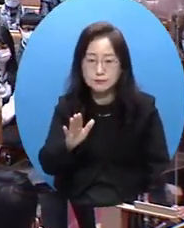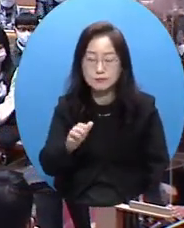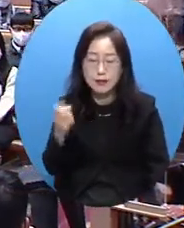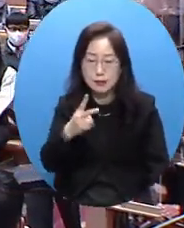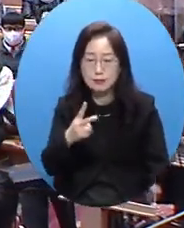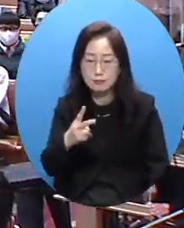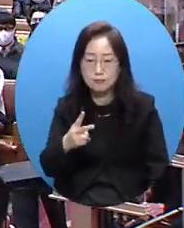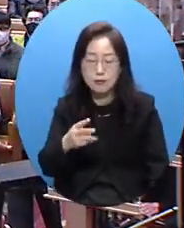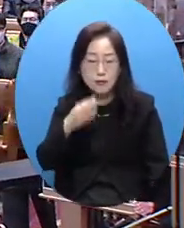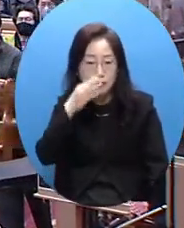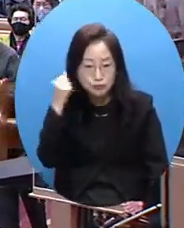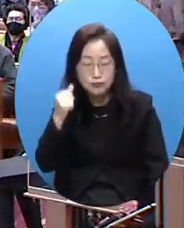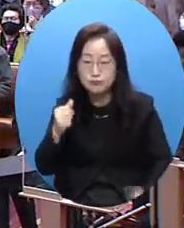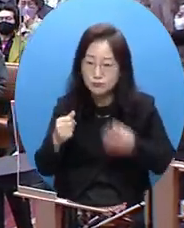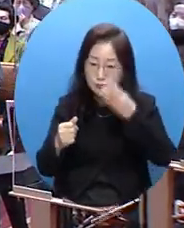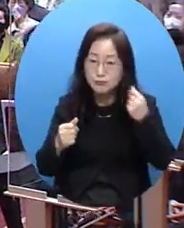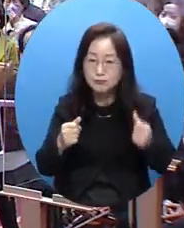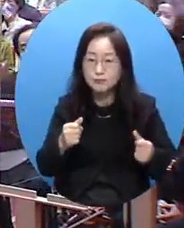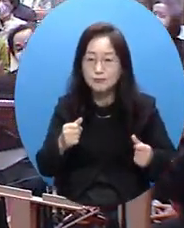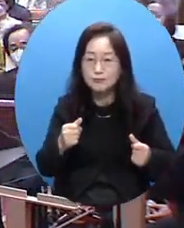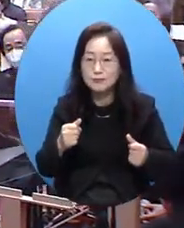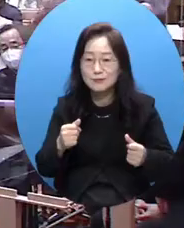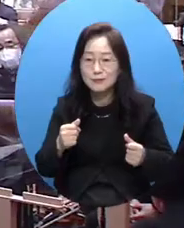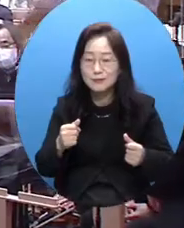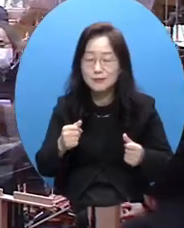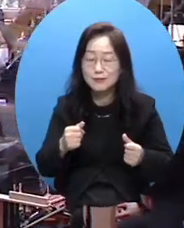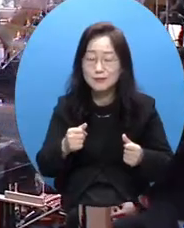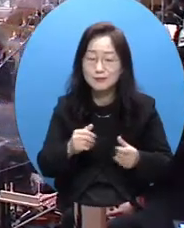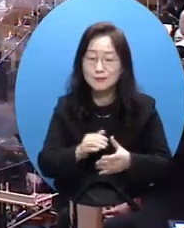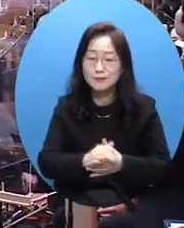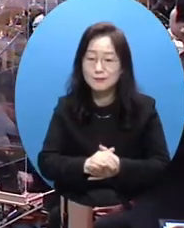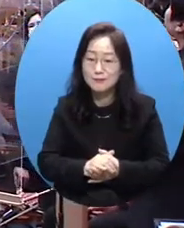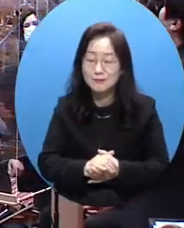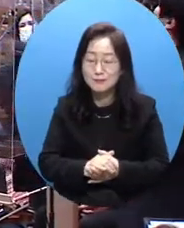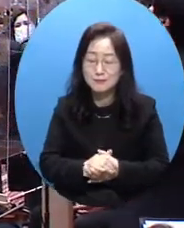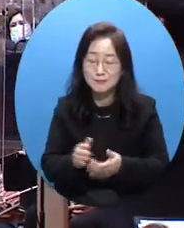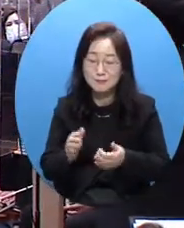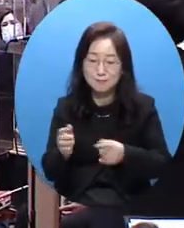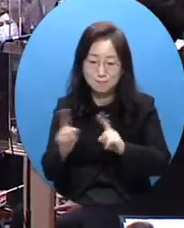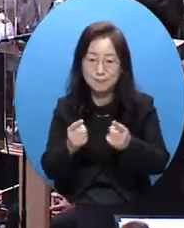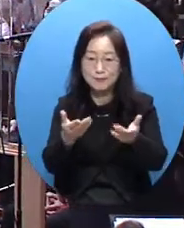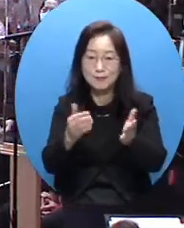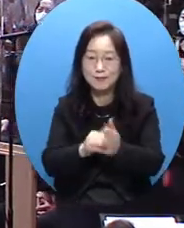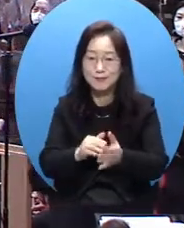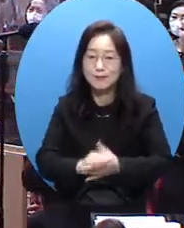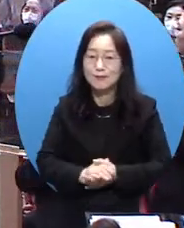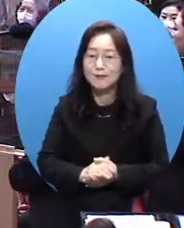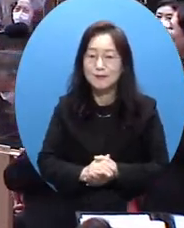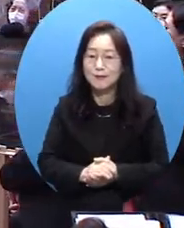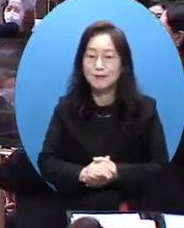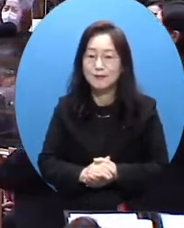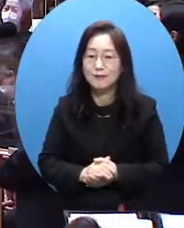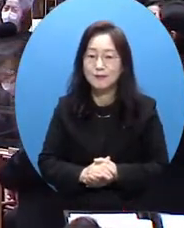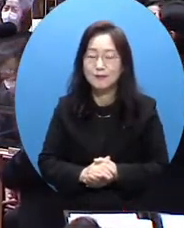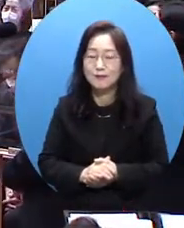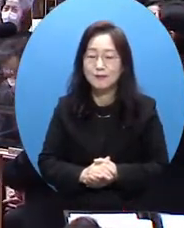there's someone who can control his bowel movement God is healing her at this time